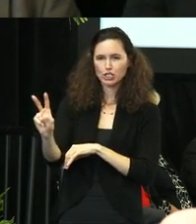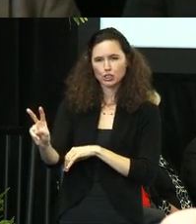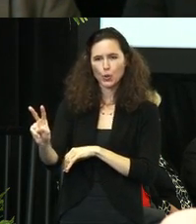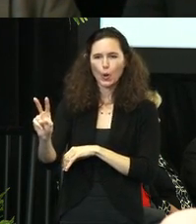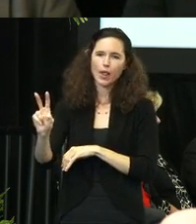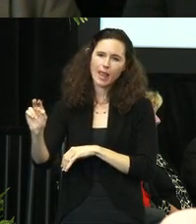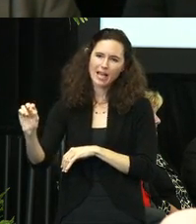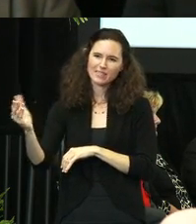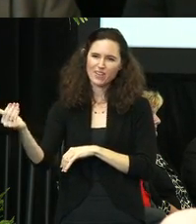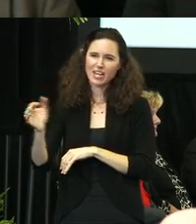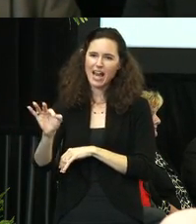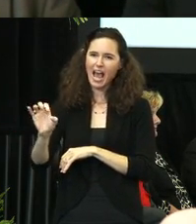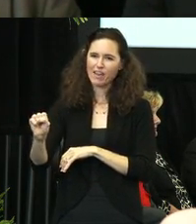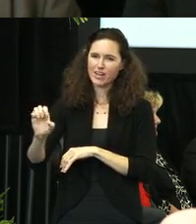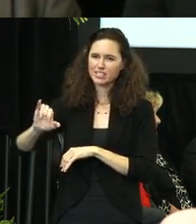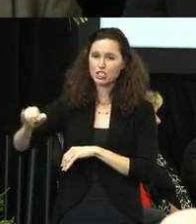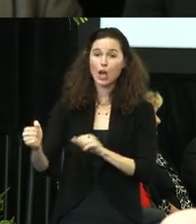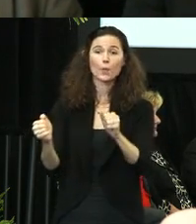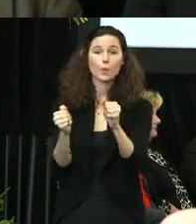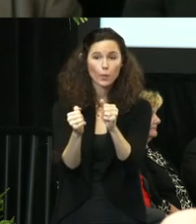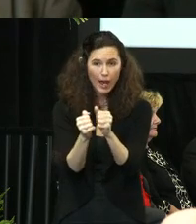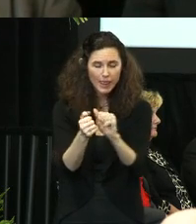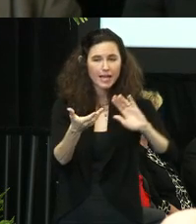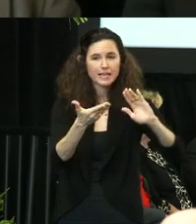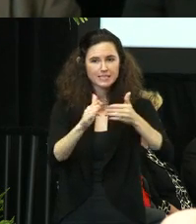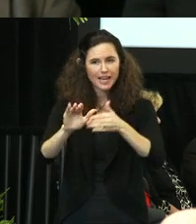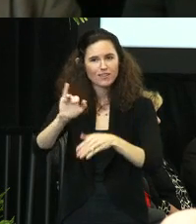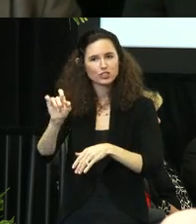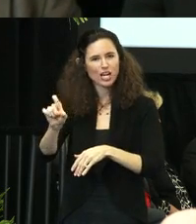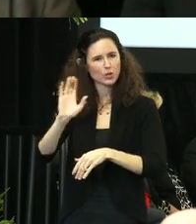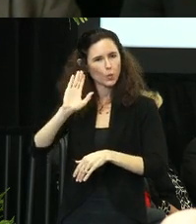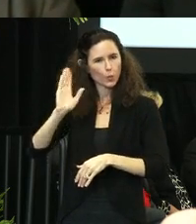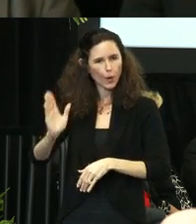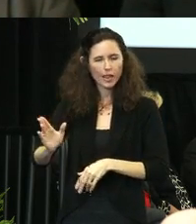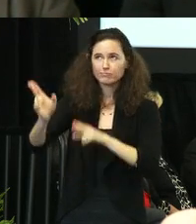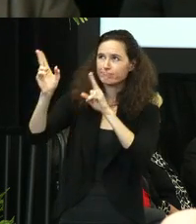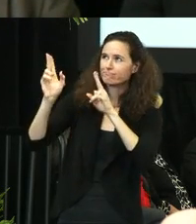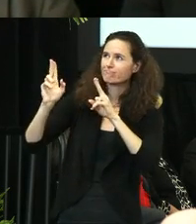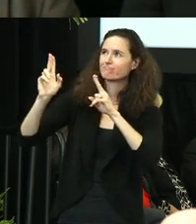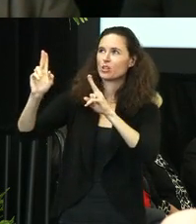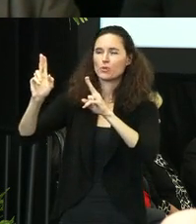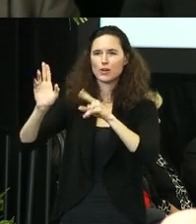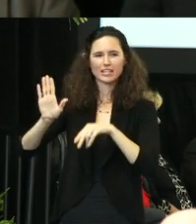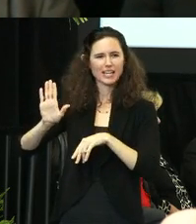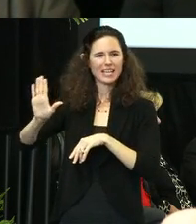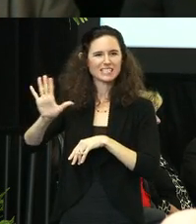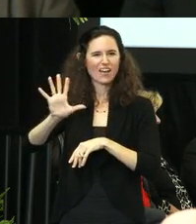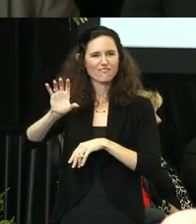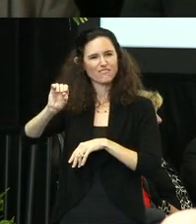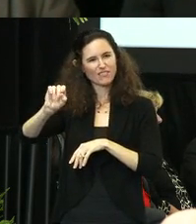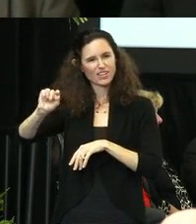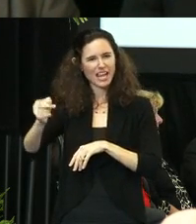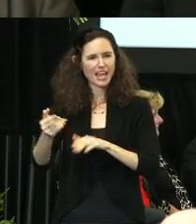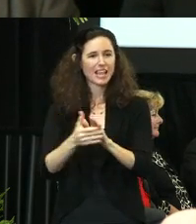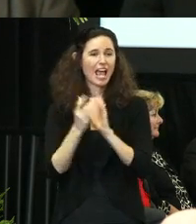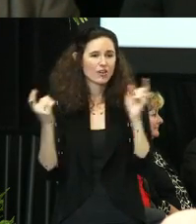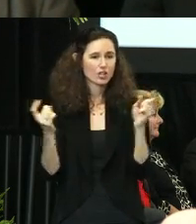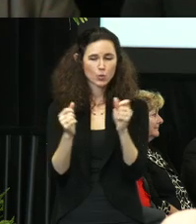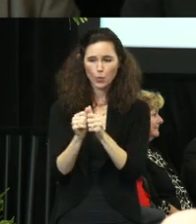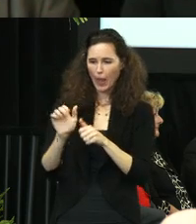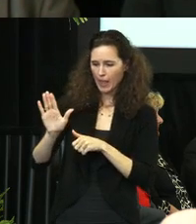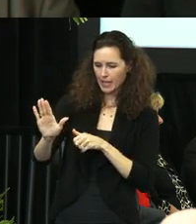2015, FSCJ, along with the city of Jacksonville, will commemorate its 50th anniversary and its many